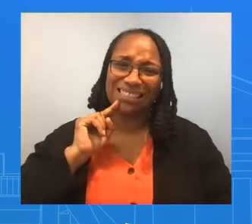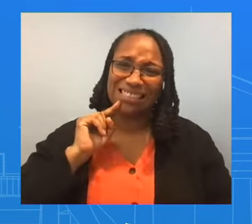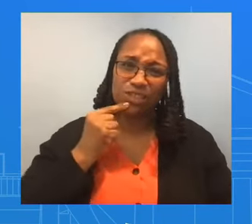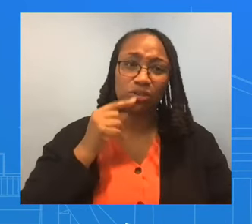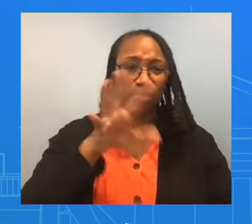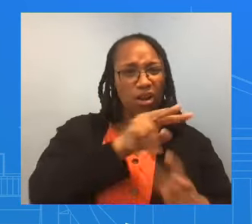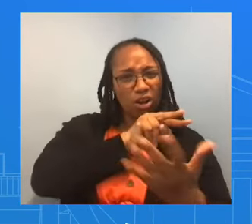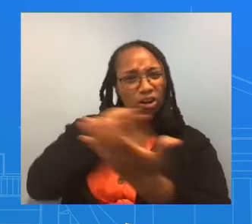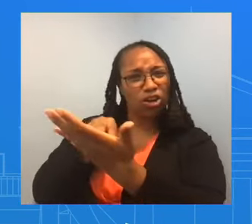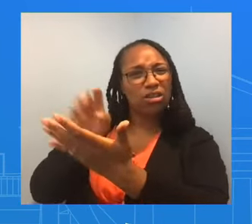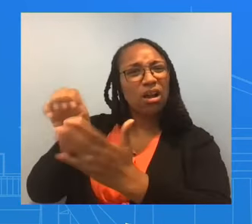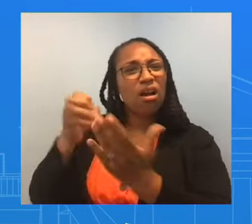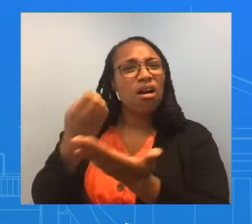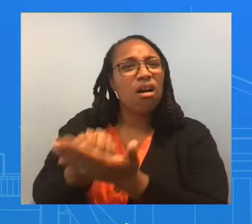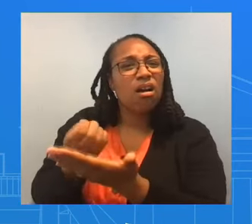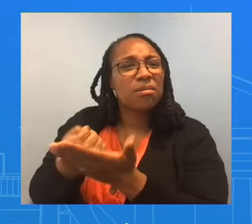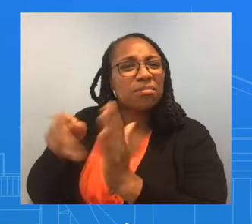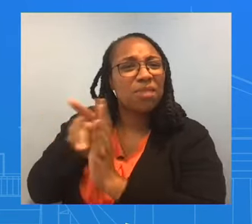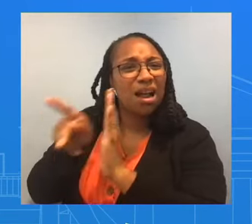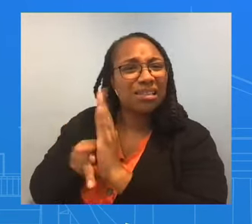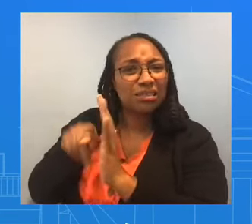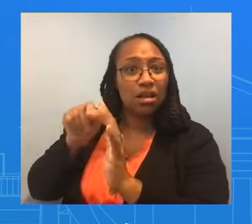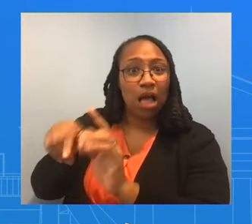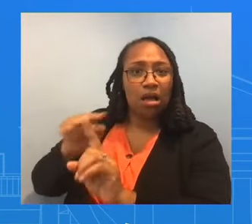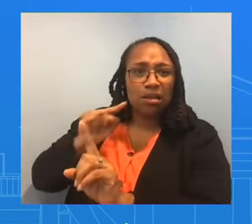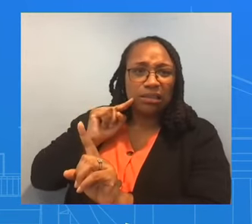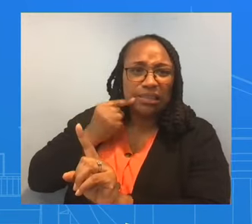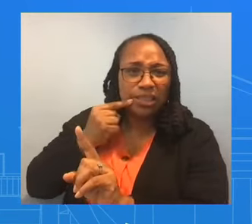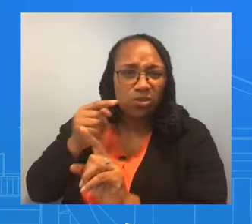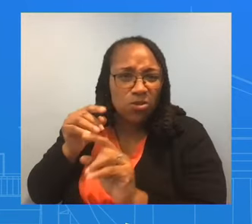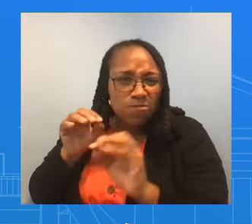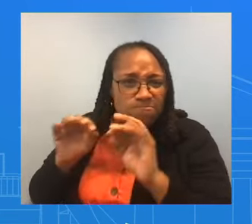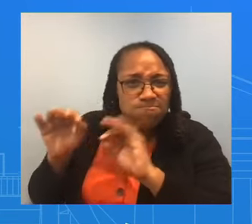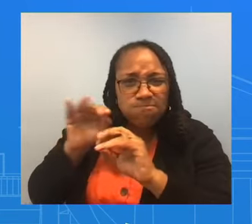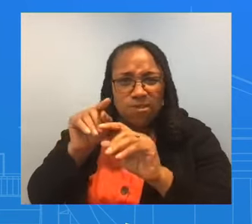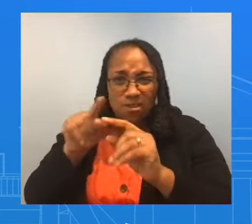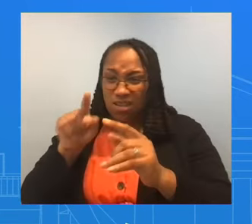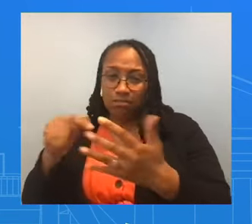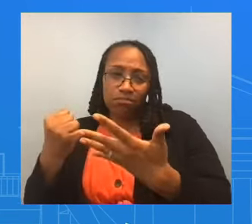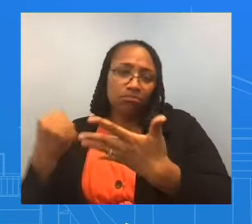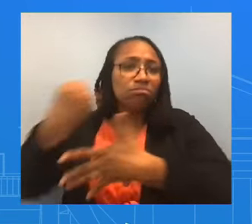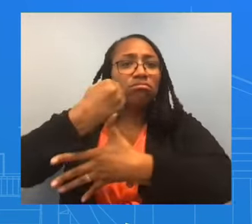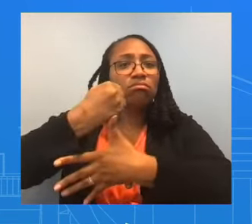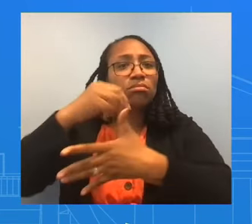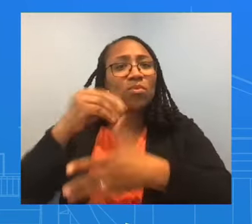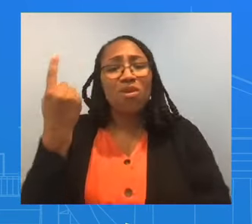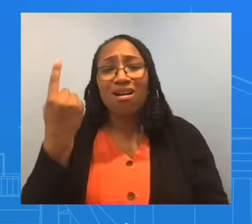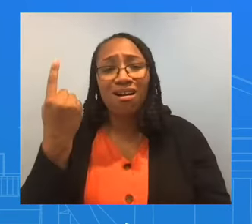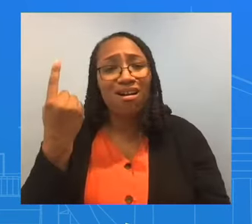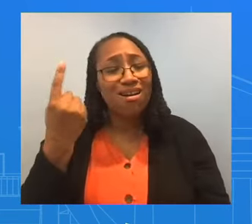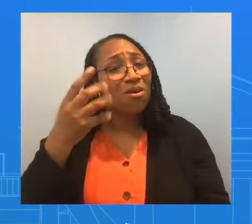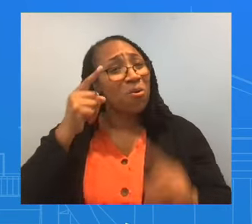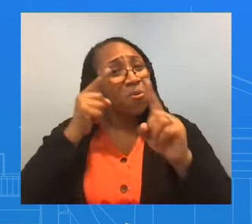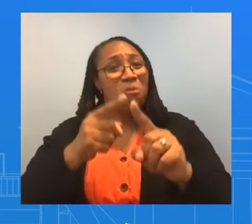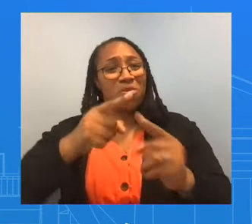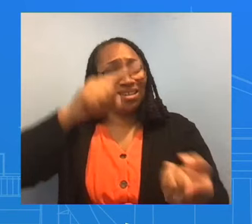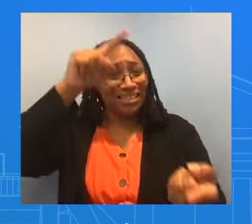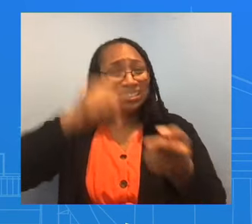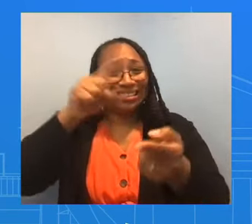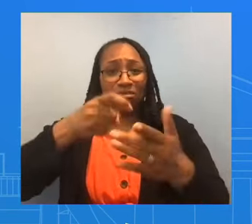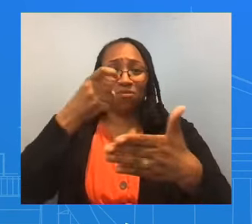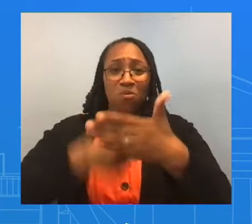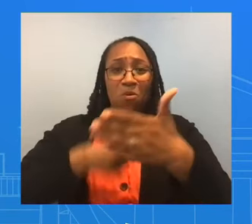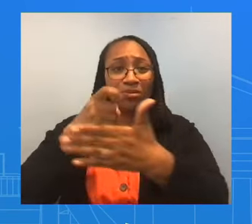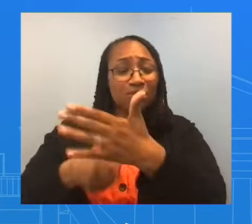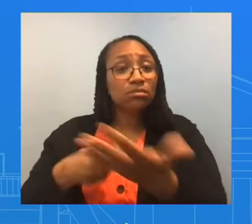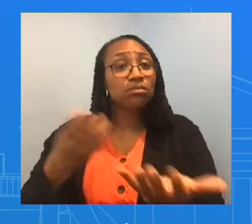people. Hence, as I just mentioned, the historic pieces of legislation, Inflation Reduction Act, does that with energy, does that with health care costs. And